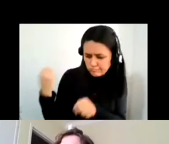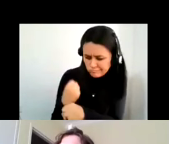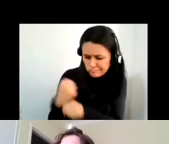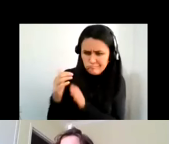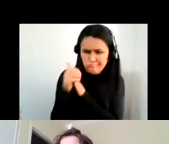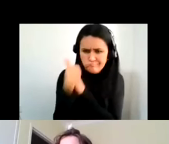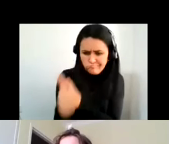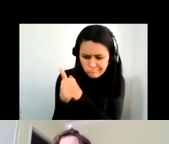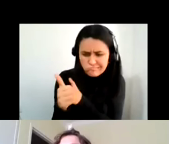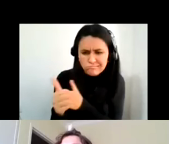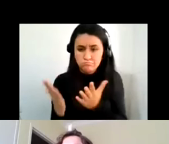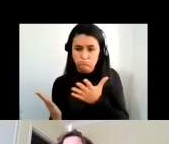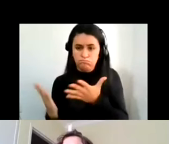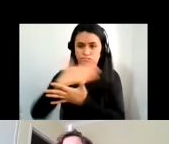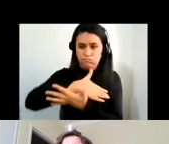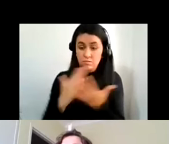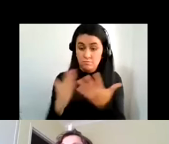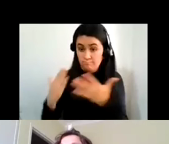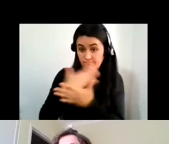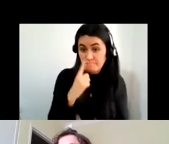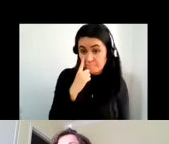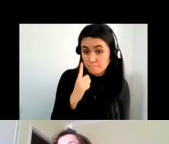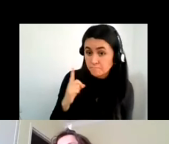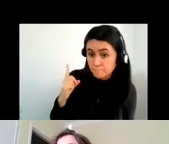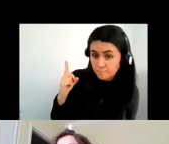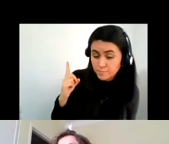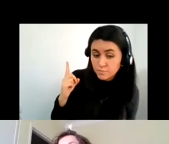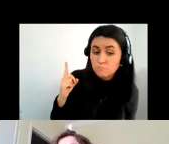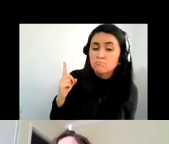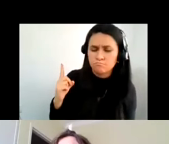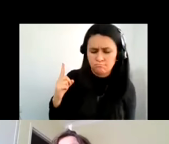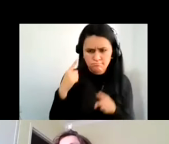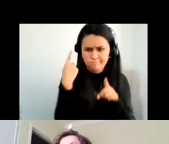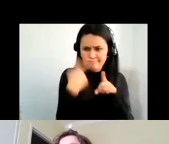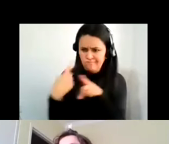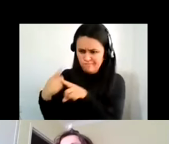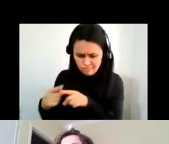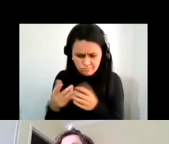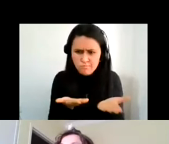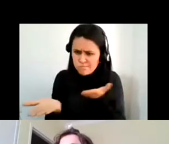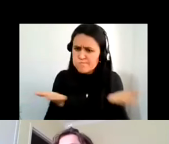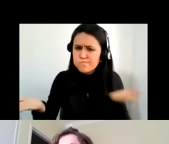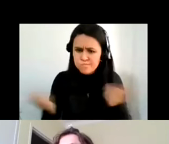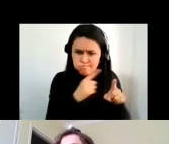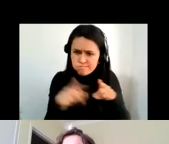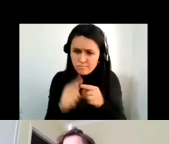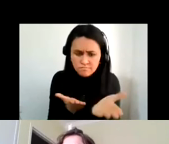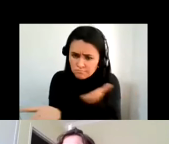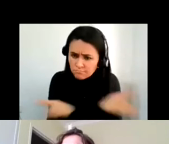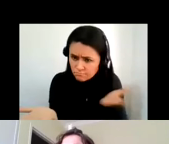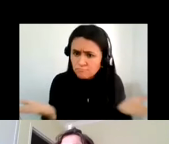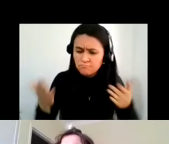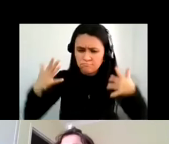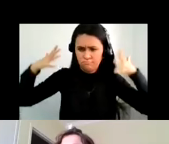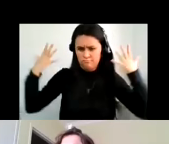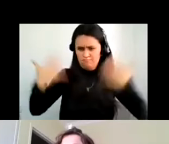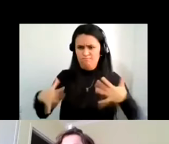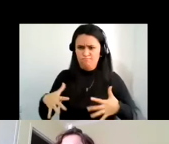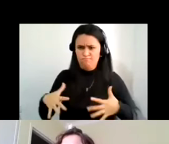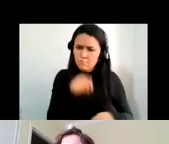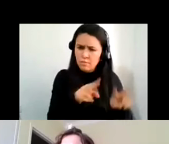access in UHC, we've been working on different thematic areas. One is on adolescent health services, and there